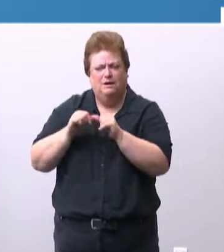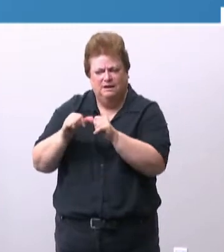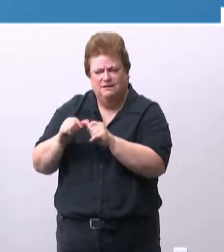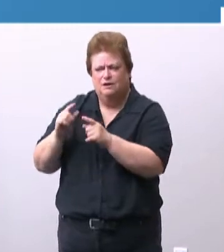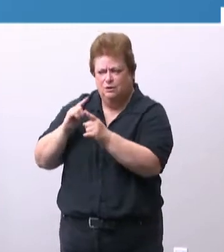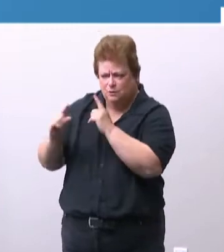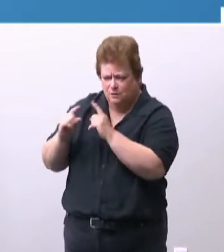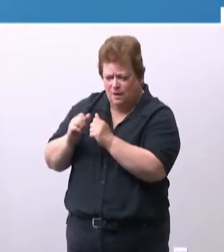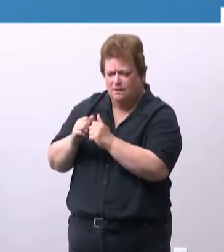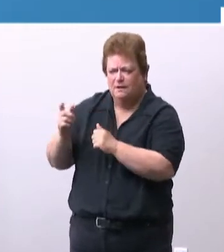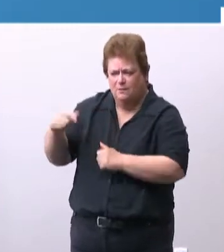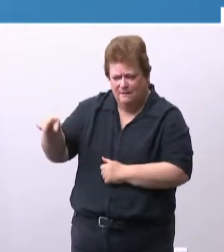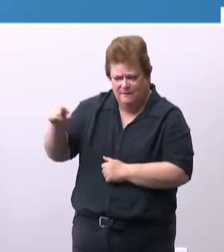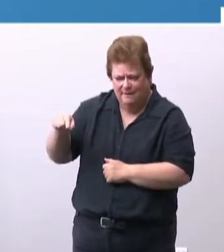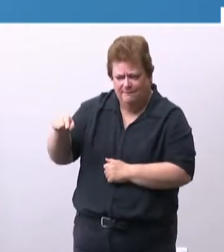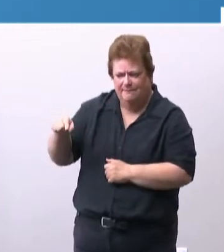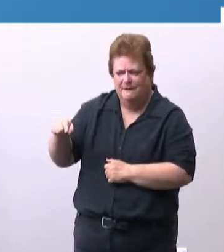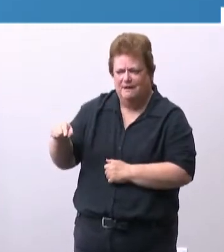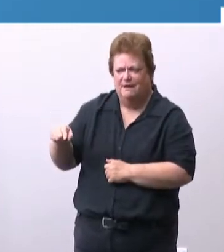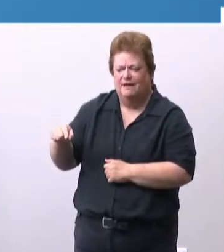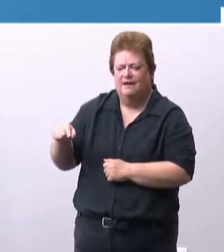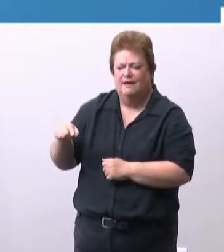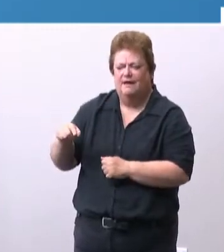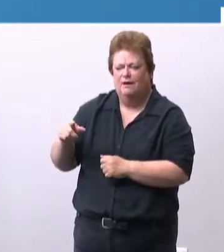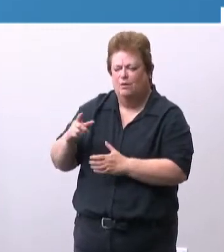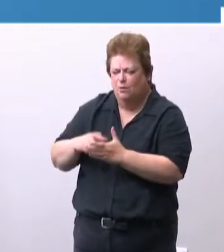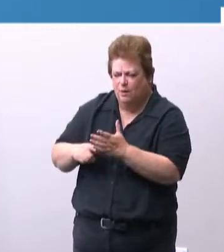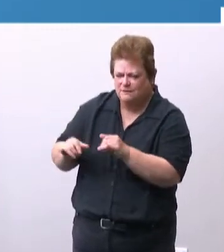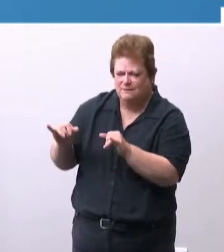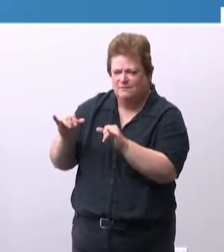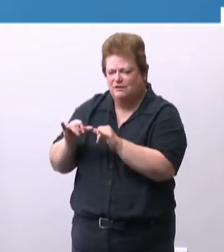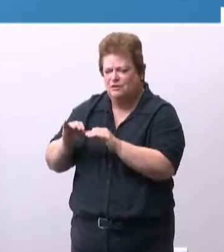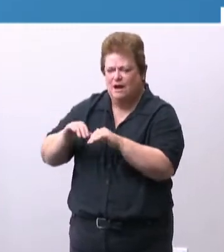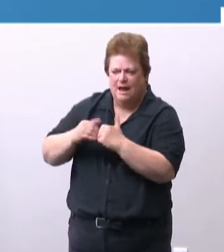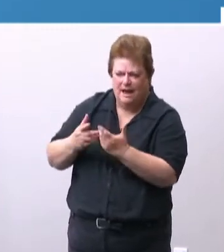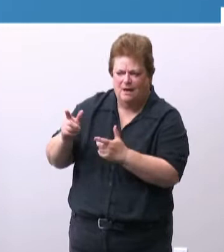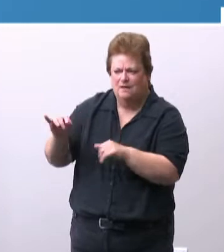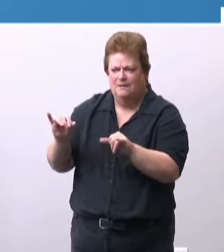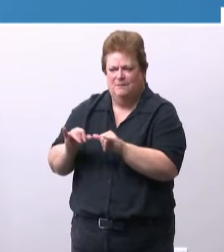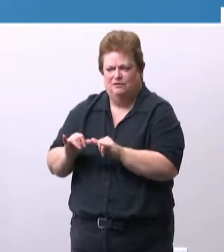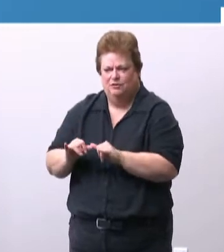them and looking at what's being measured and how it's being measured.